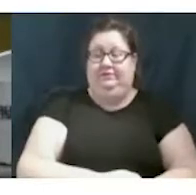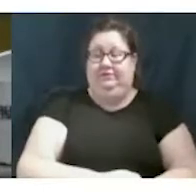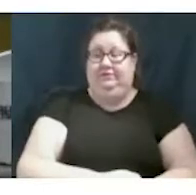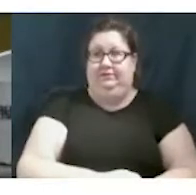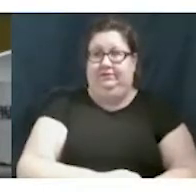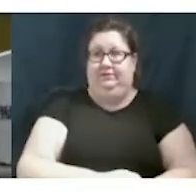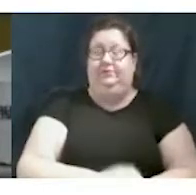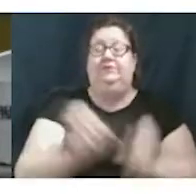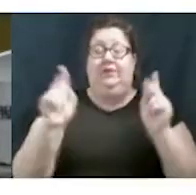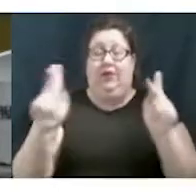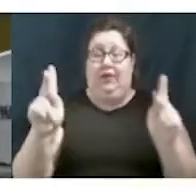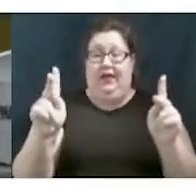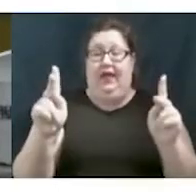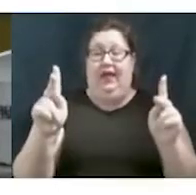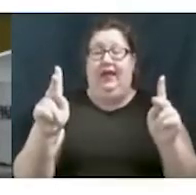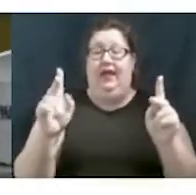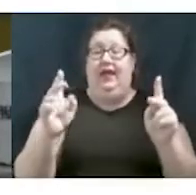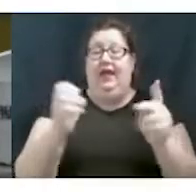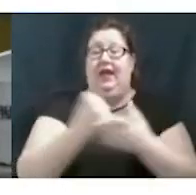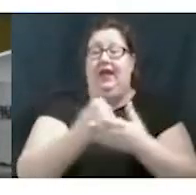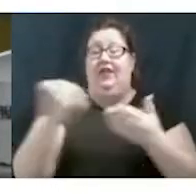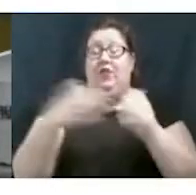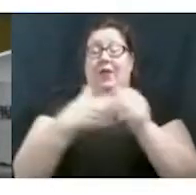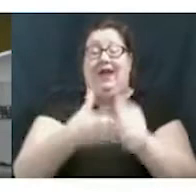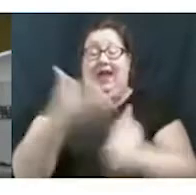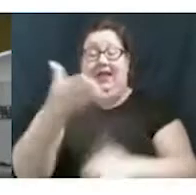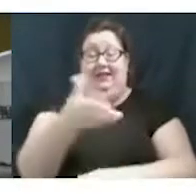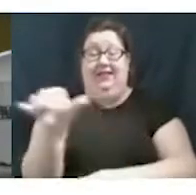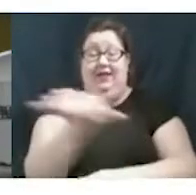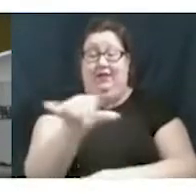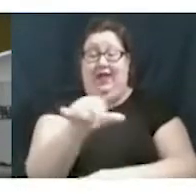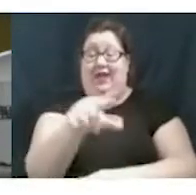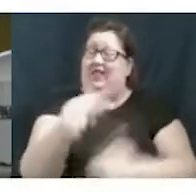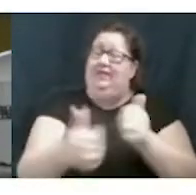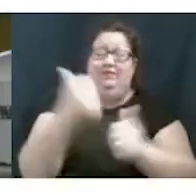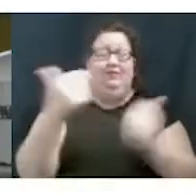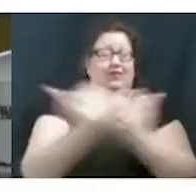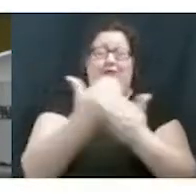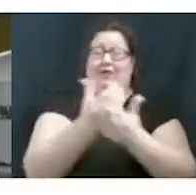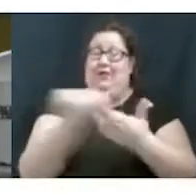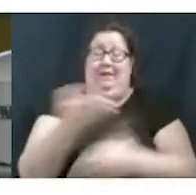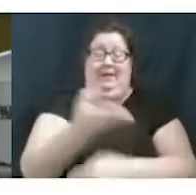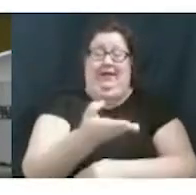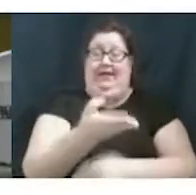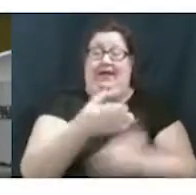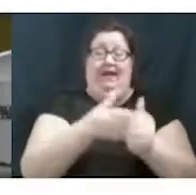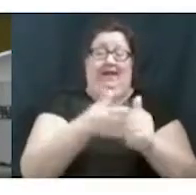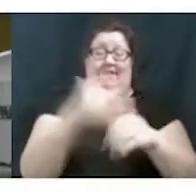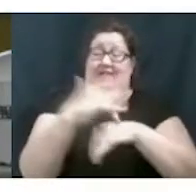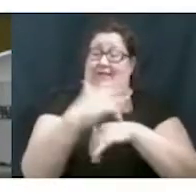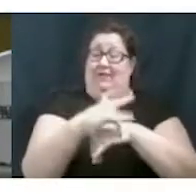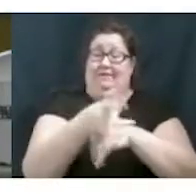All right, the equipment guide is in there as well. This is the newest equipment guide that's available. I